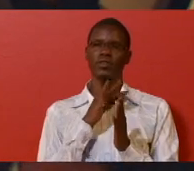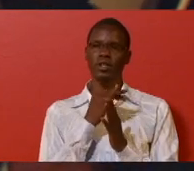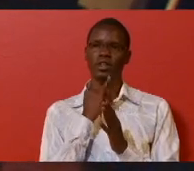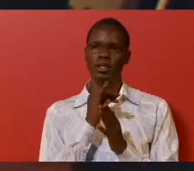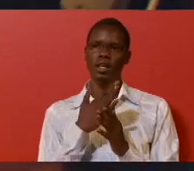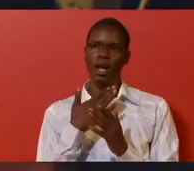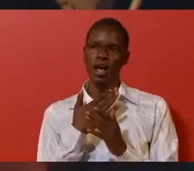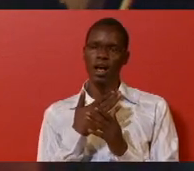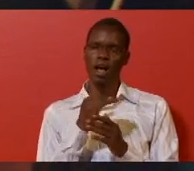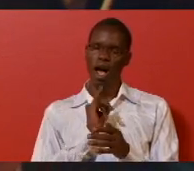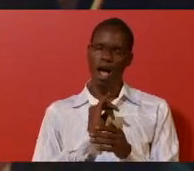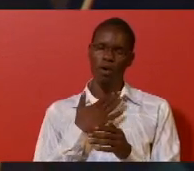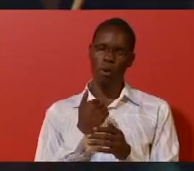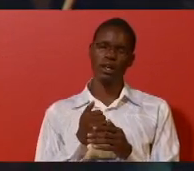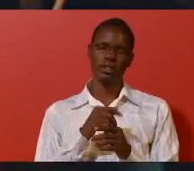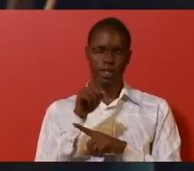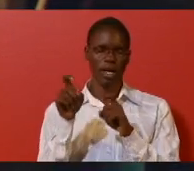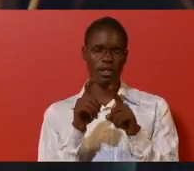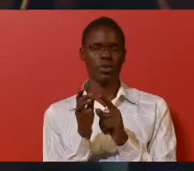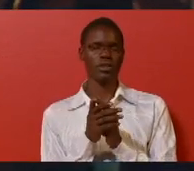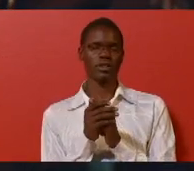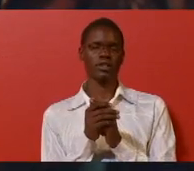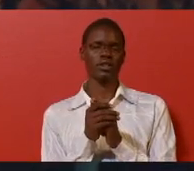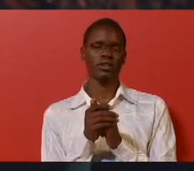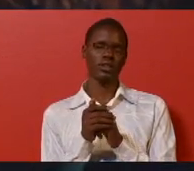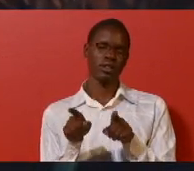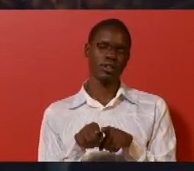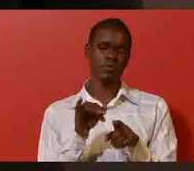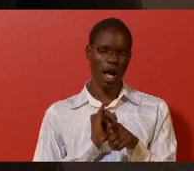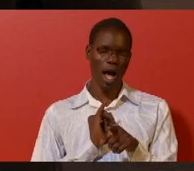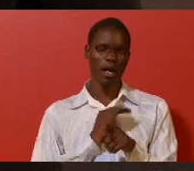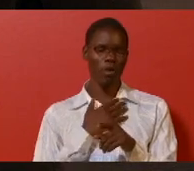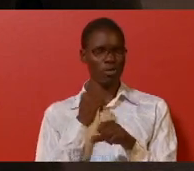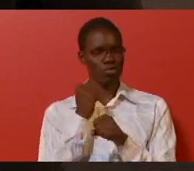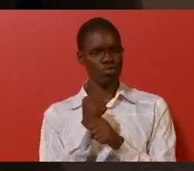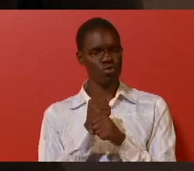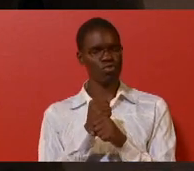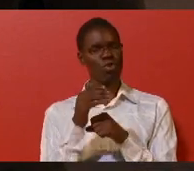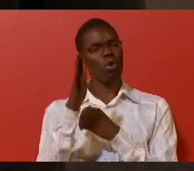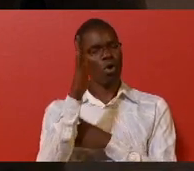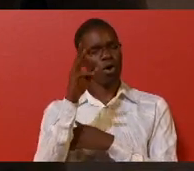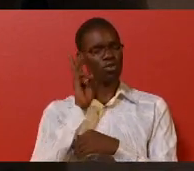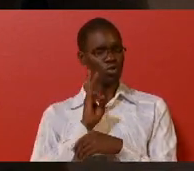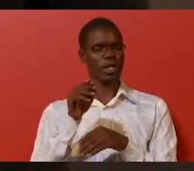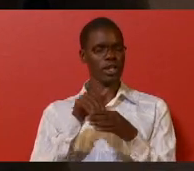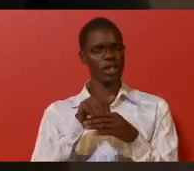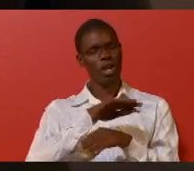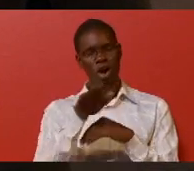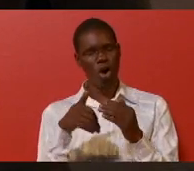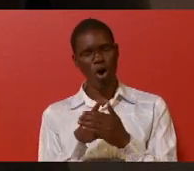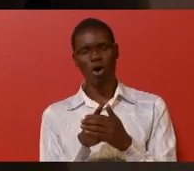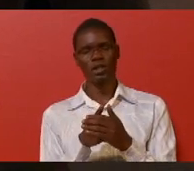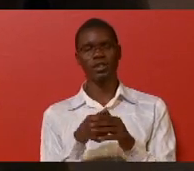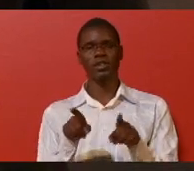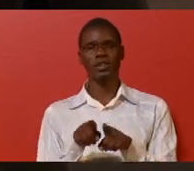another appeal. And the other appeal is, I want to do God's will in everything. As you mentioned the